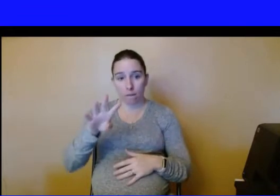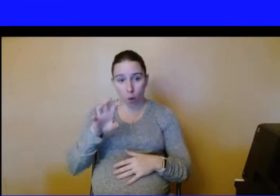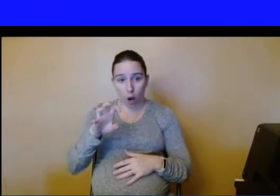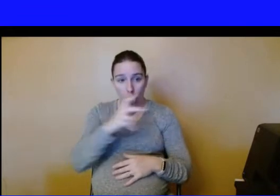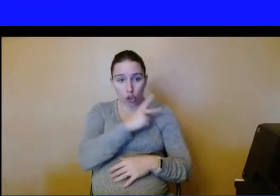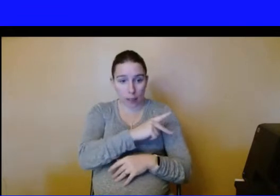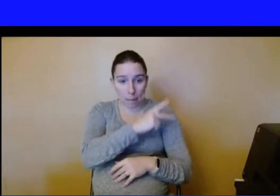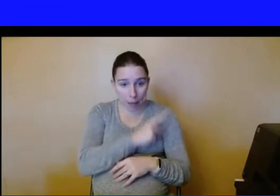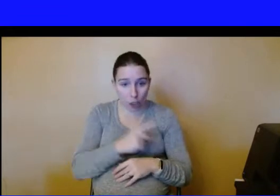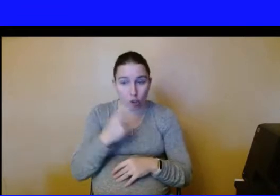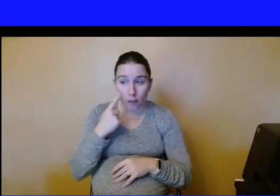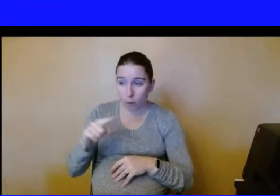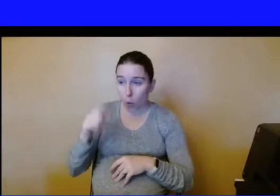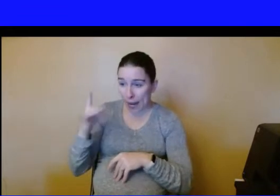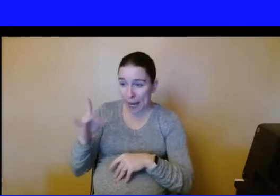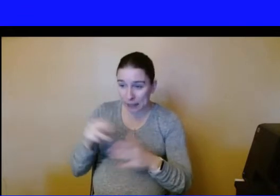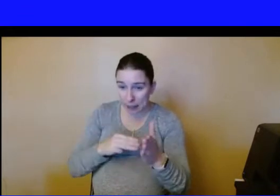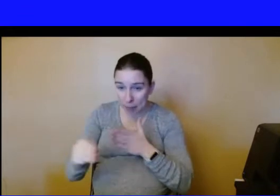homes, in